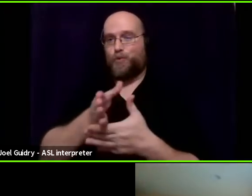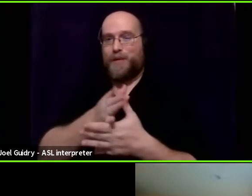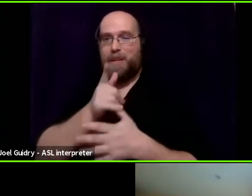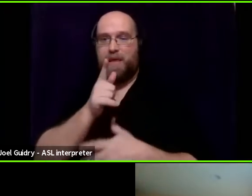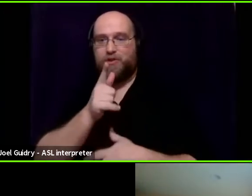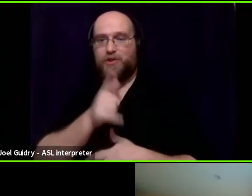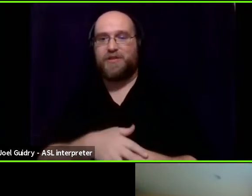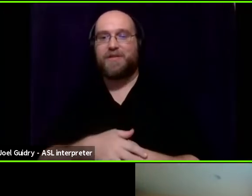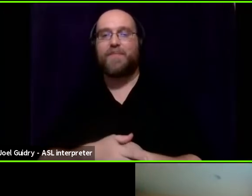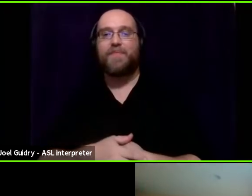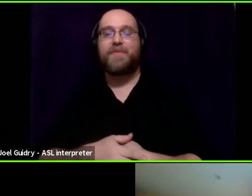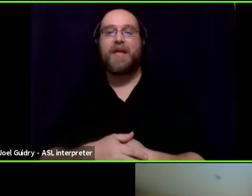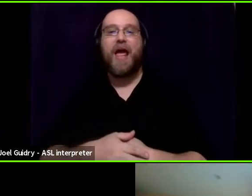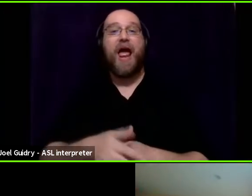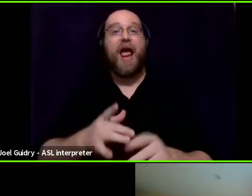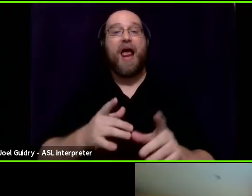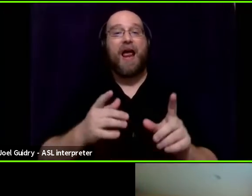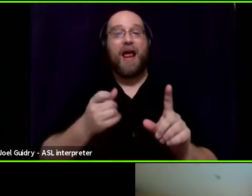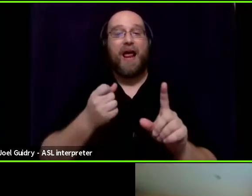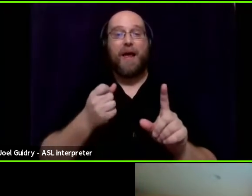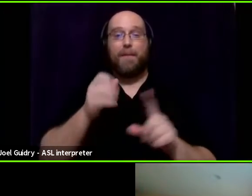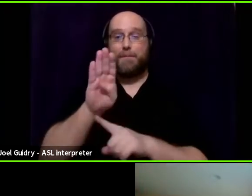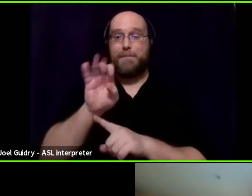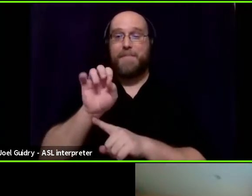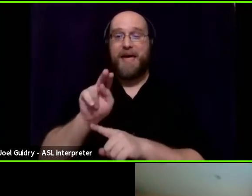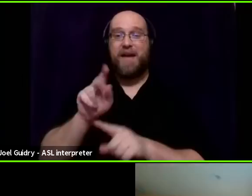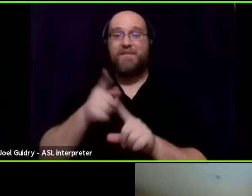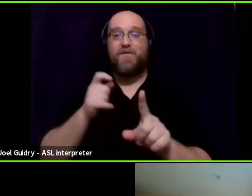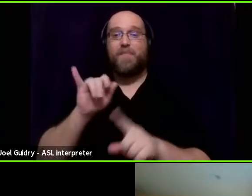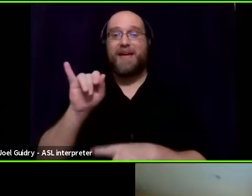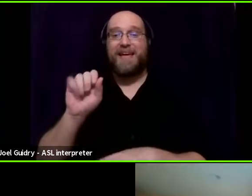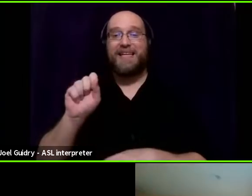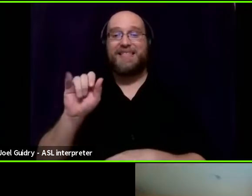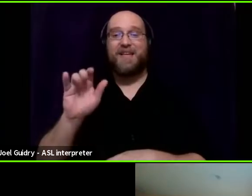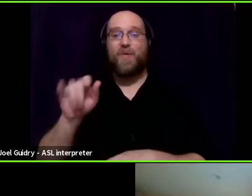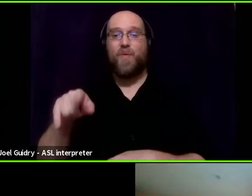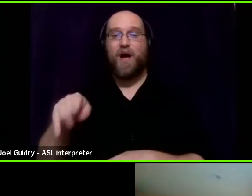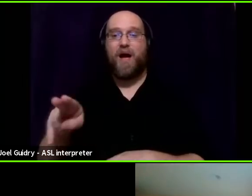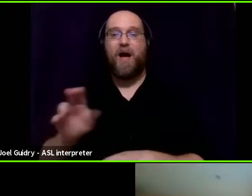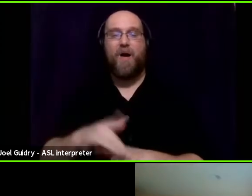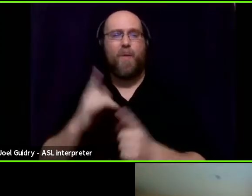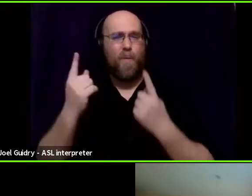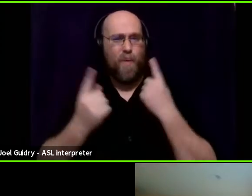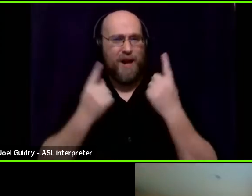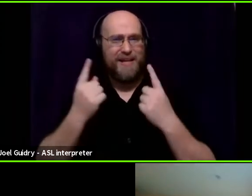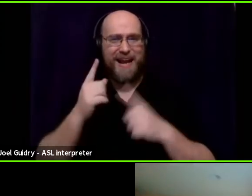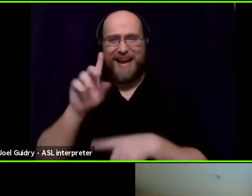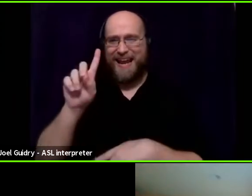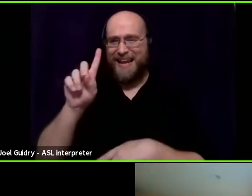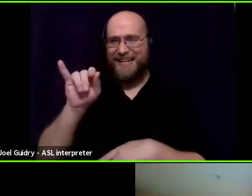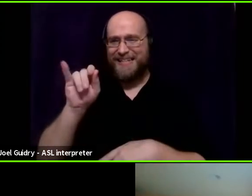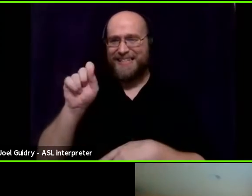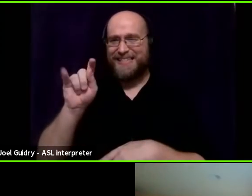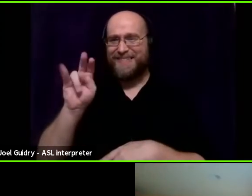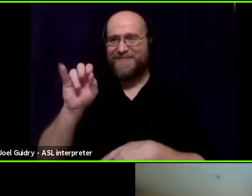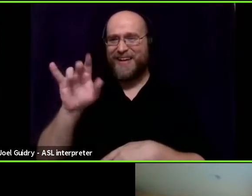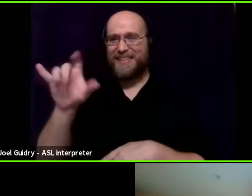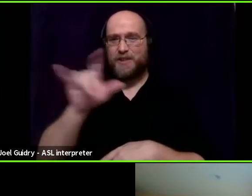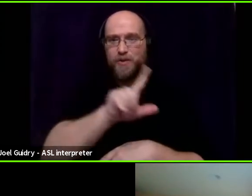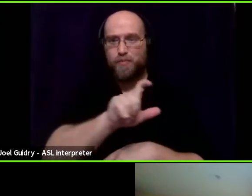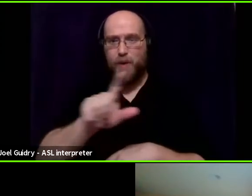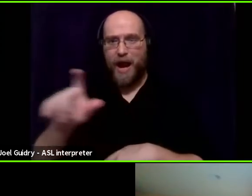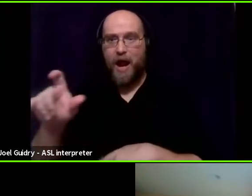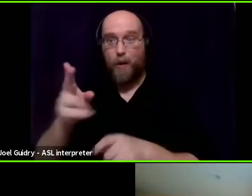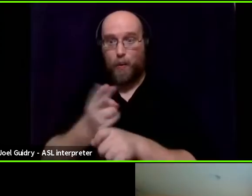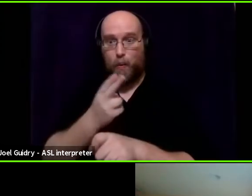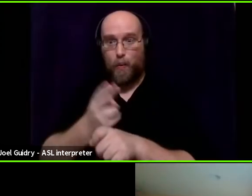of cleaning in general, Ben from Issaquah is wondering about the effect that disinfectant spray being used to kill viruses might have